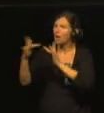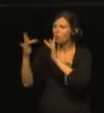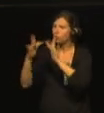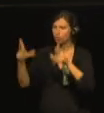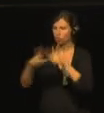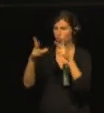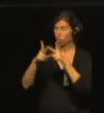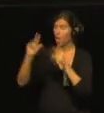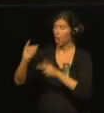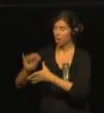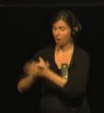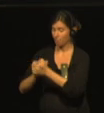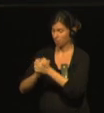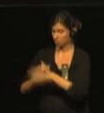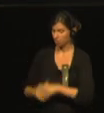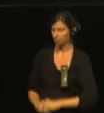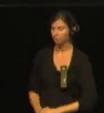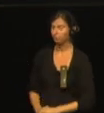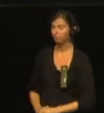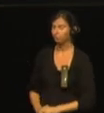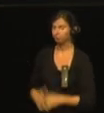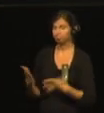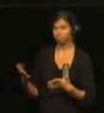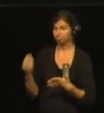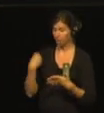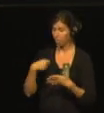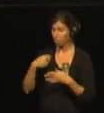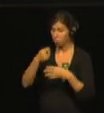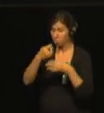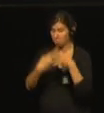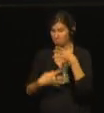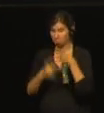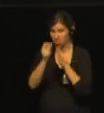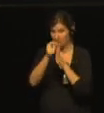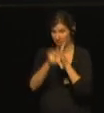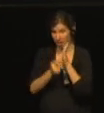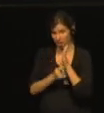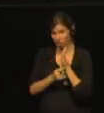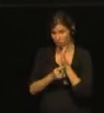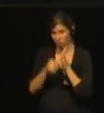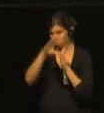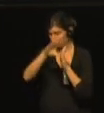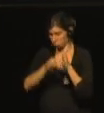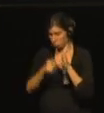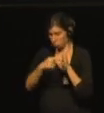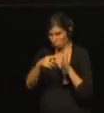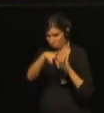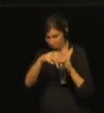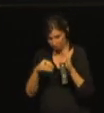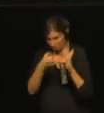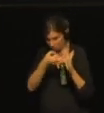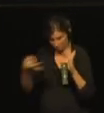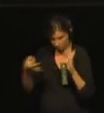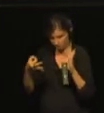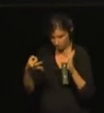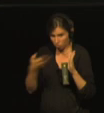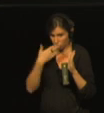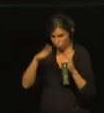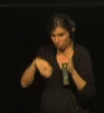So, of course, all these indicators are very meaningful for the persons with deafblindness.